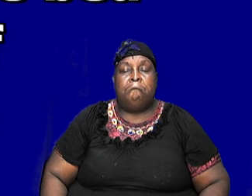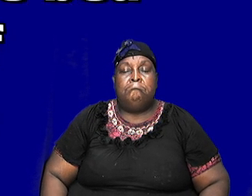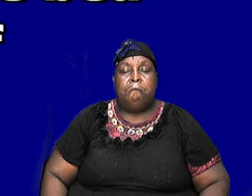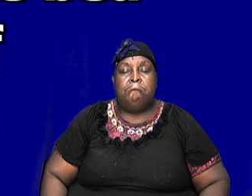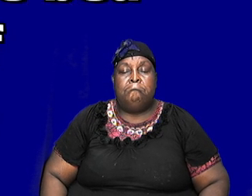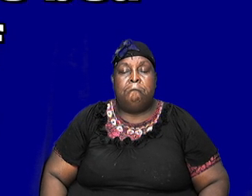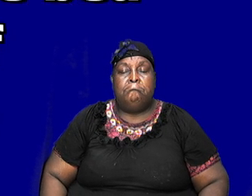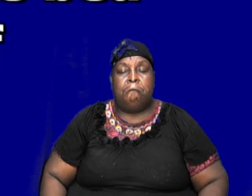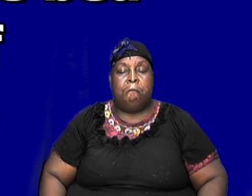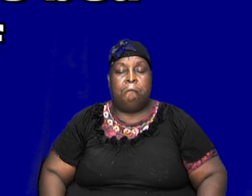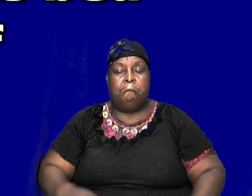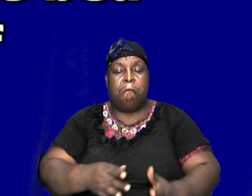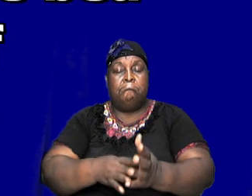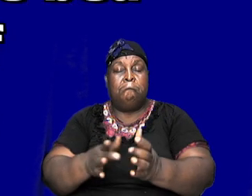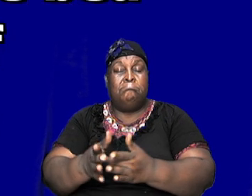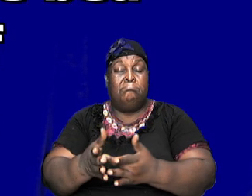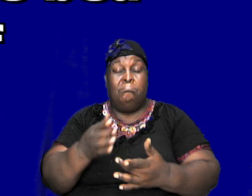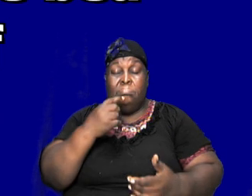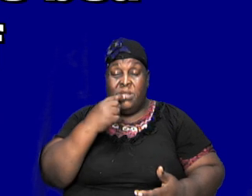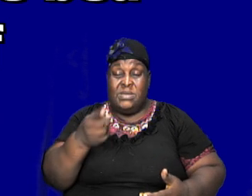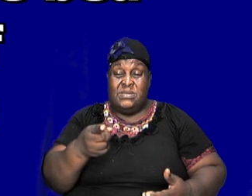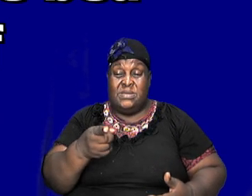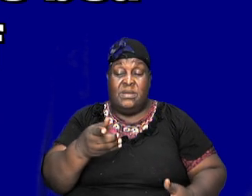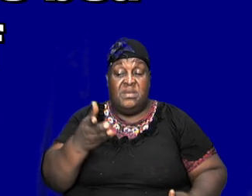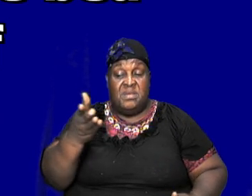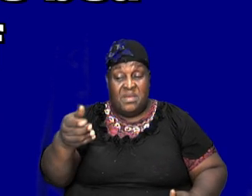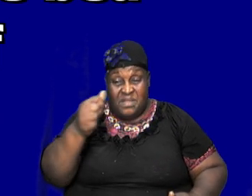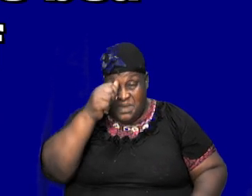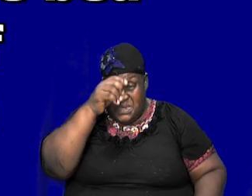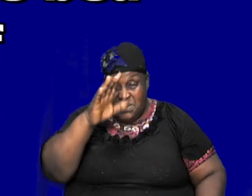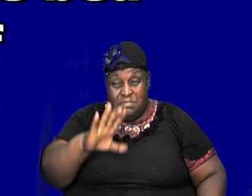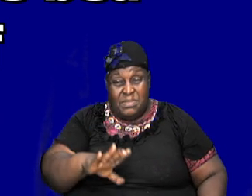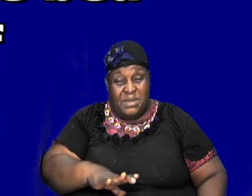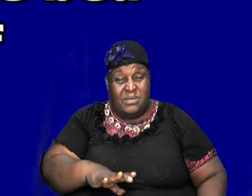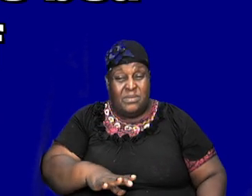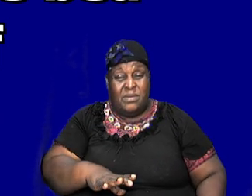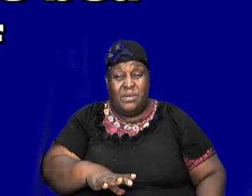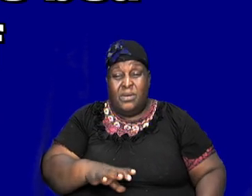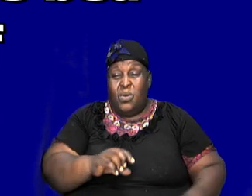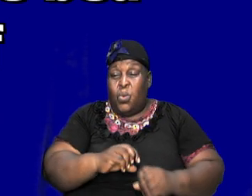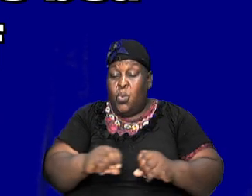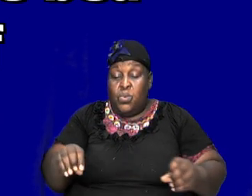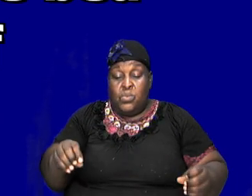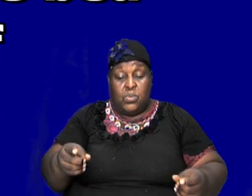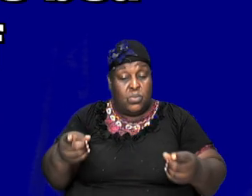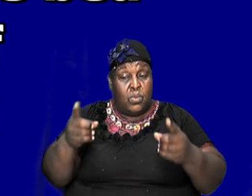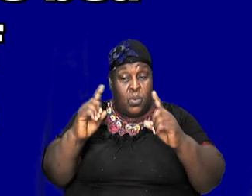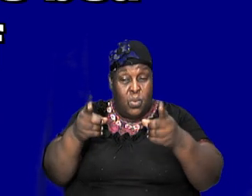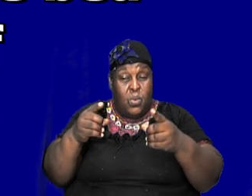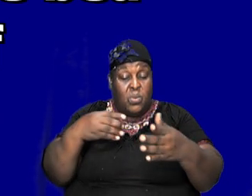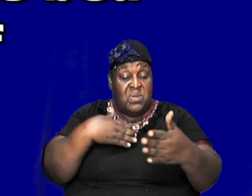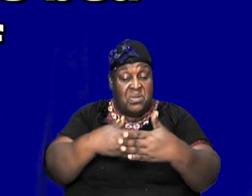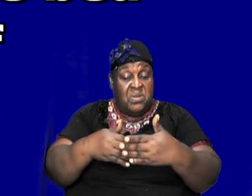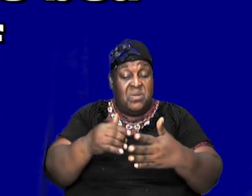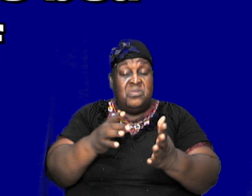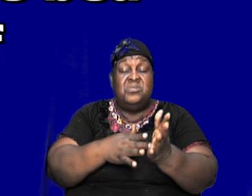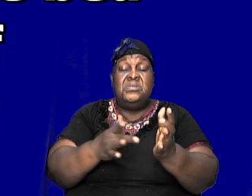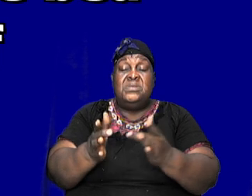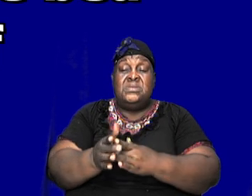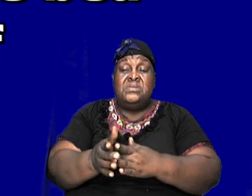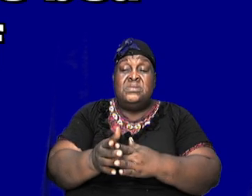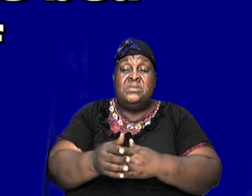So the Bible says that these men, when they could not come nigh unto him for the press, they uncovered the